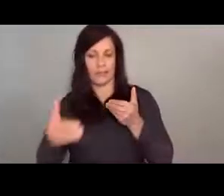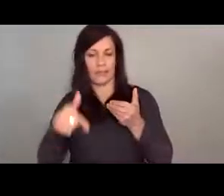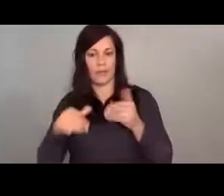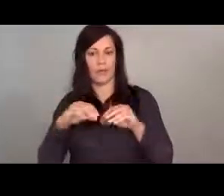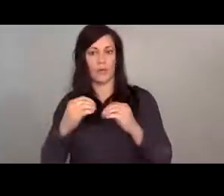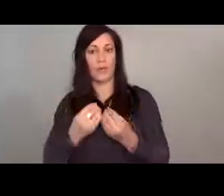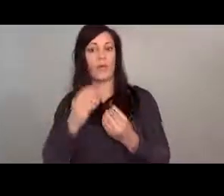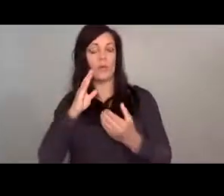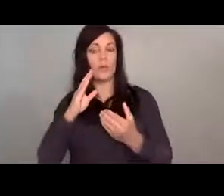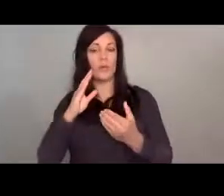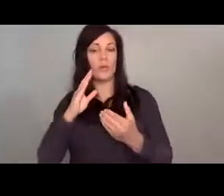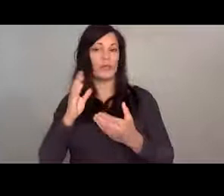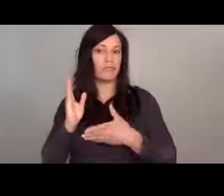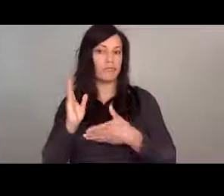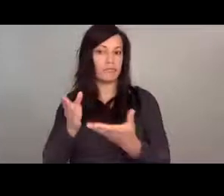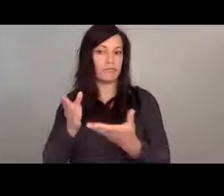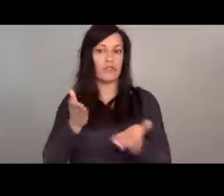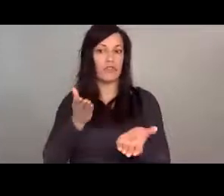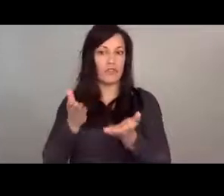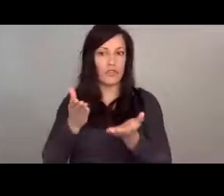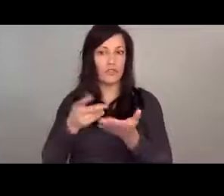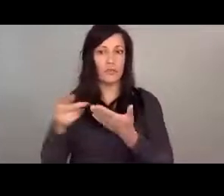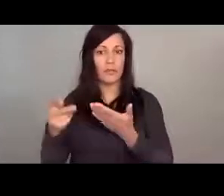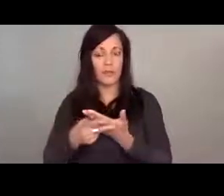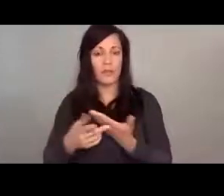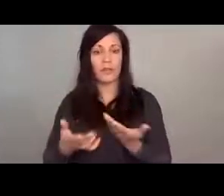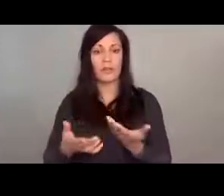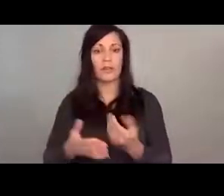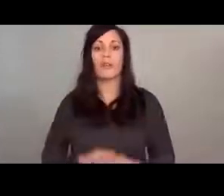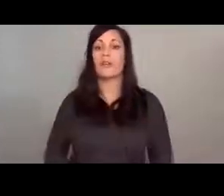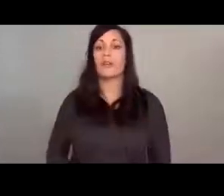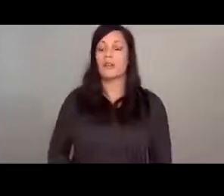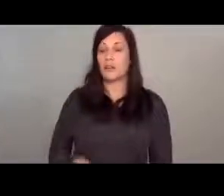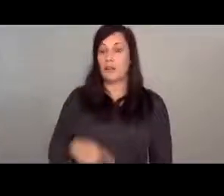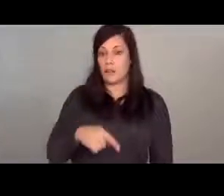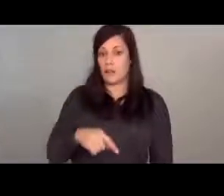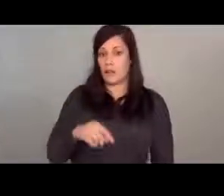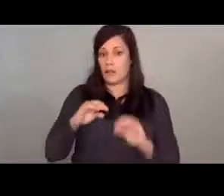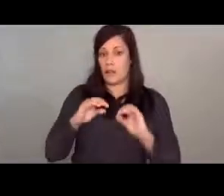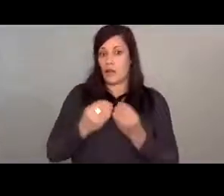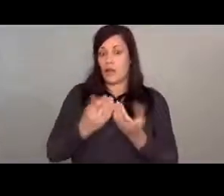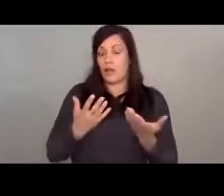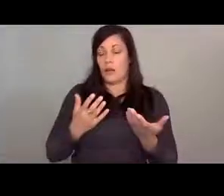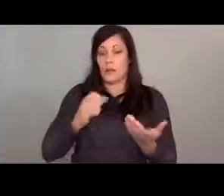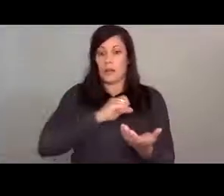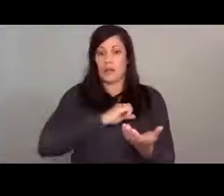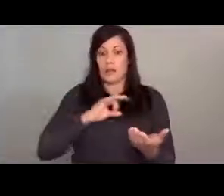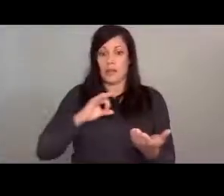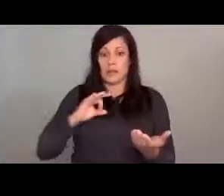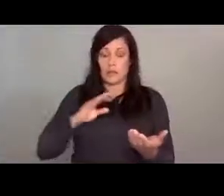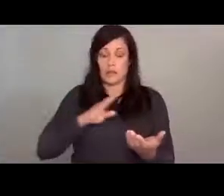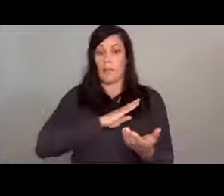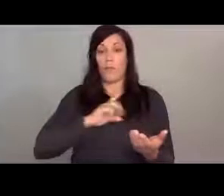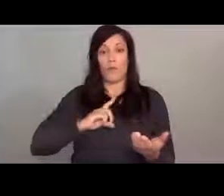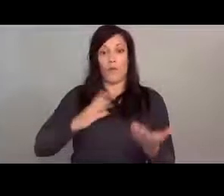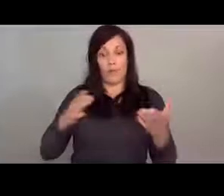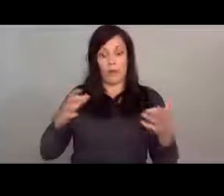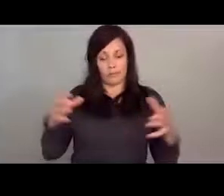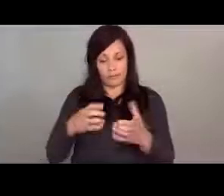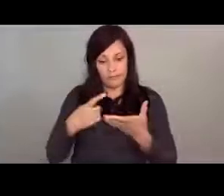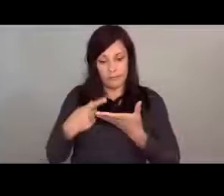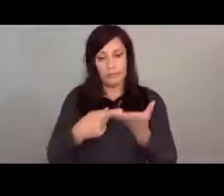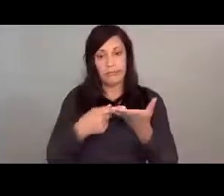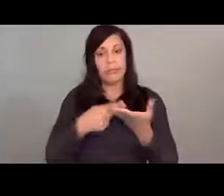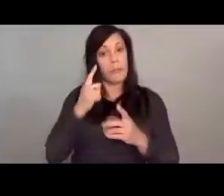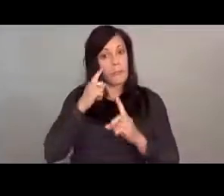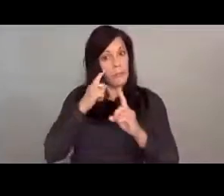our services and programs. Well, this organization, let's say the staff got together, the board got together and decided that the mission